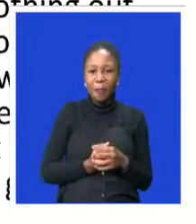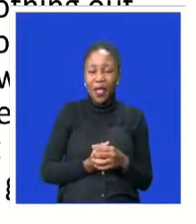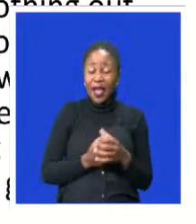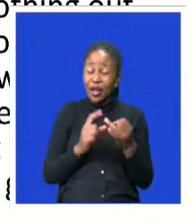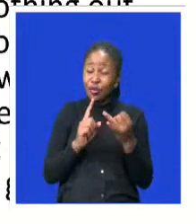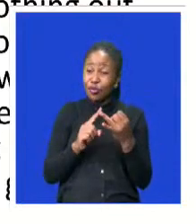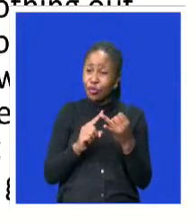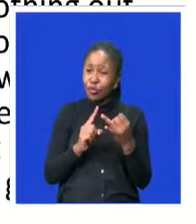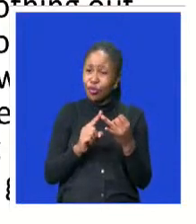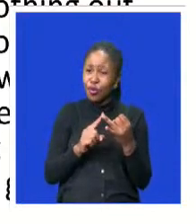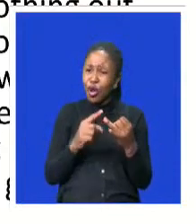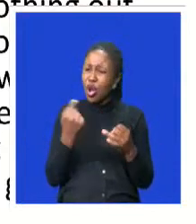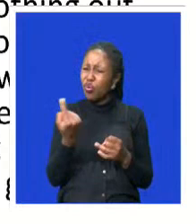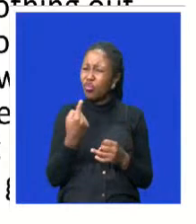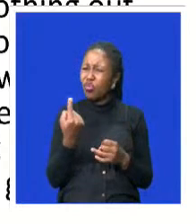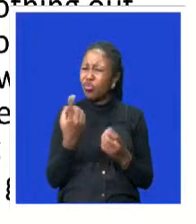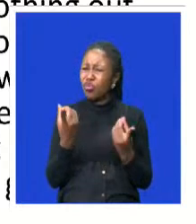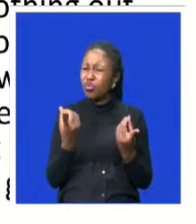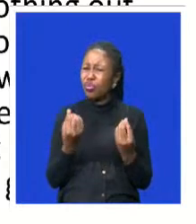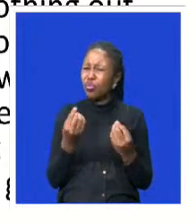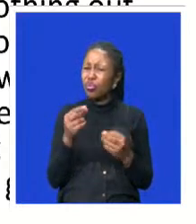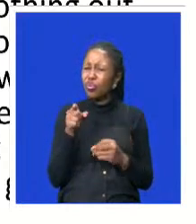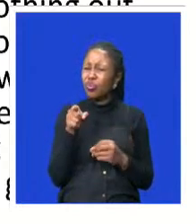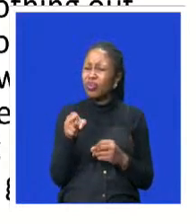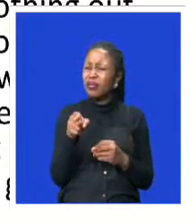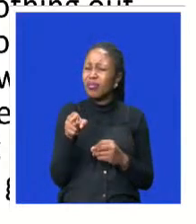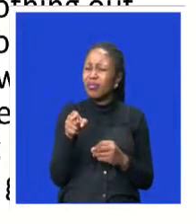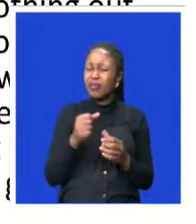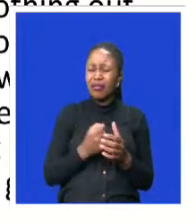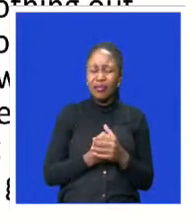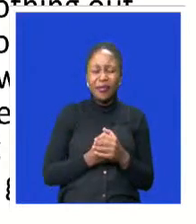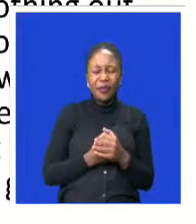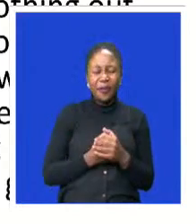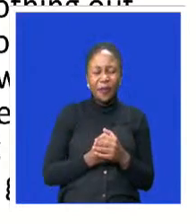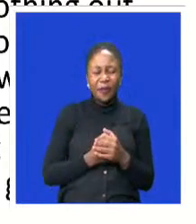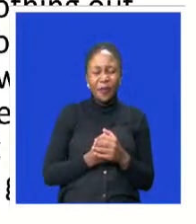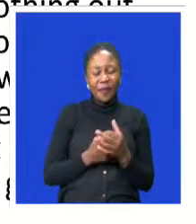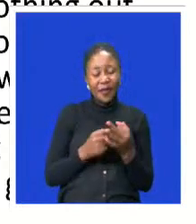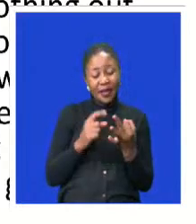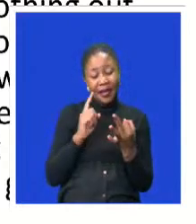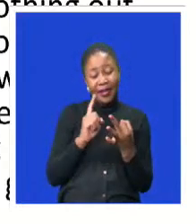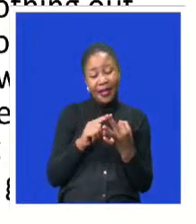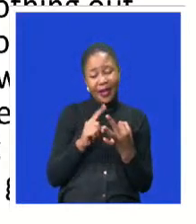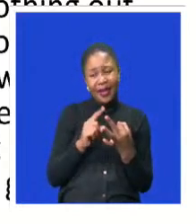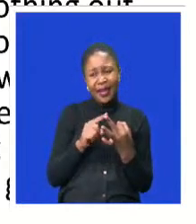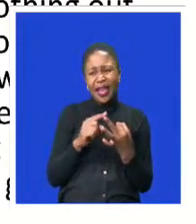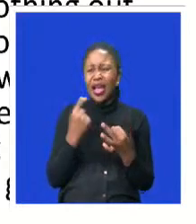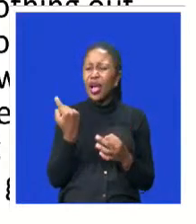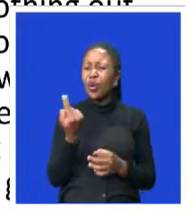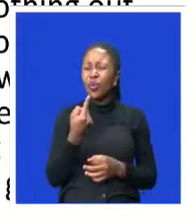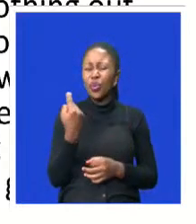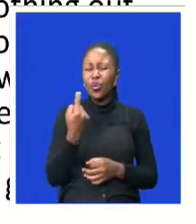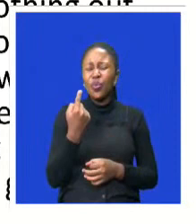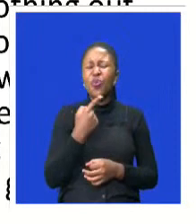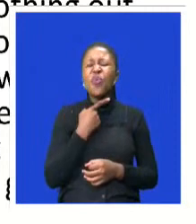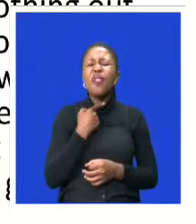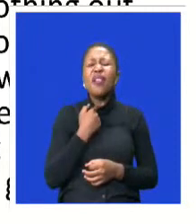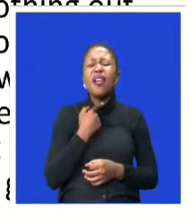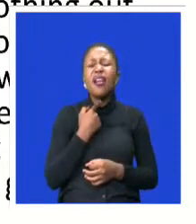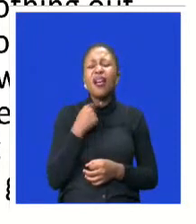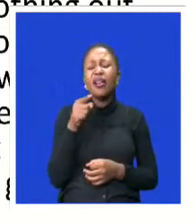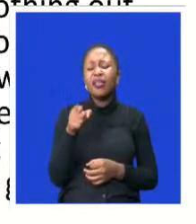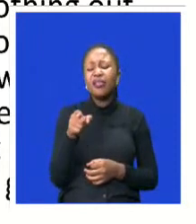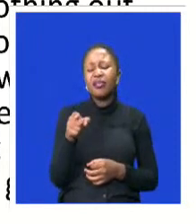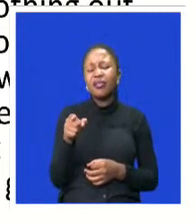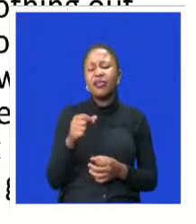2. Who likes that anyway? Sentence number 2.